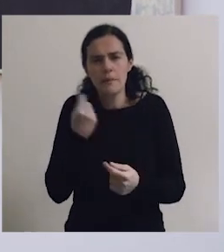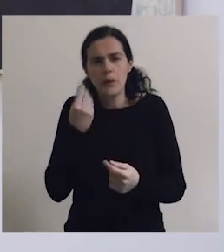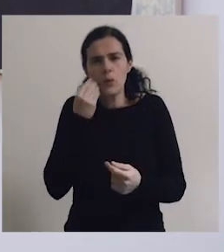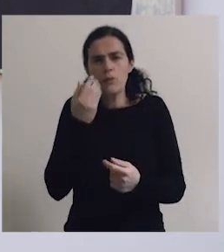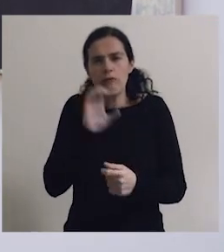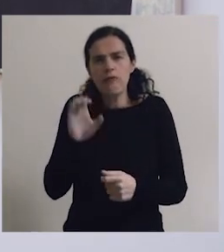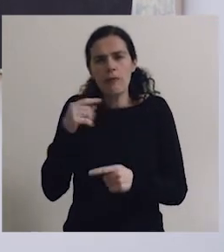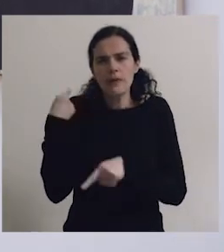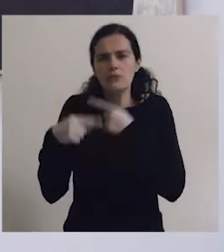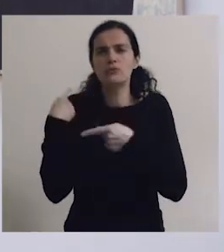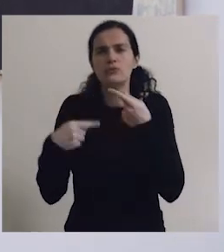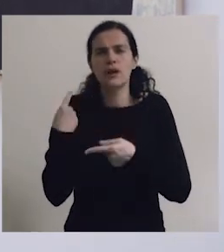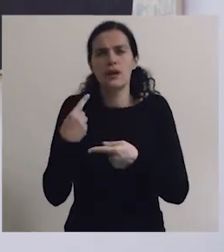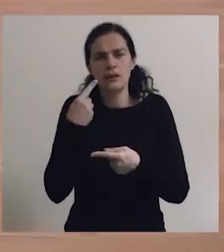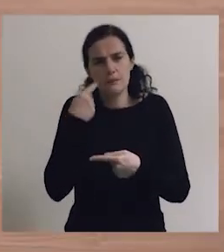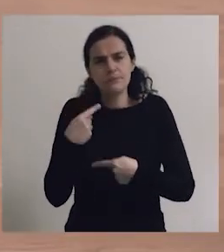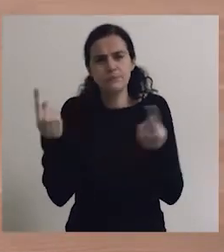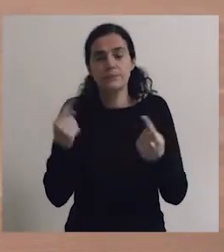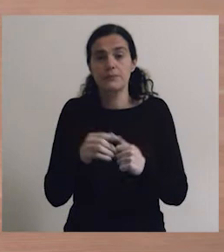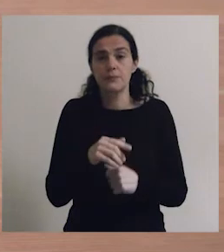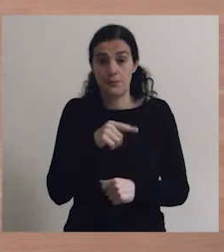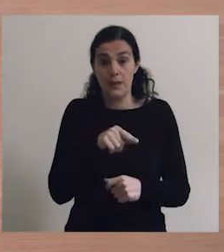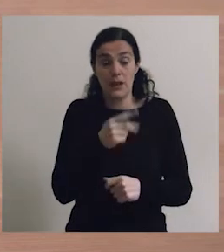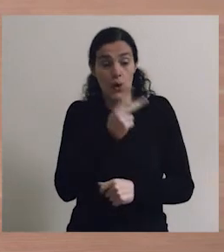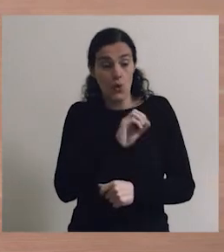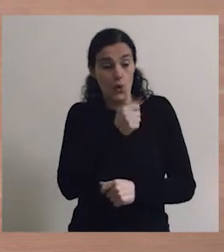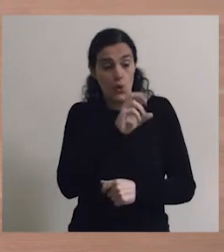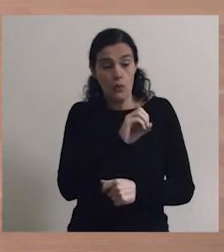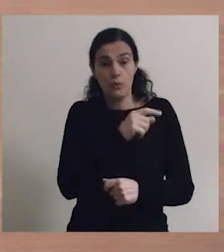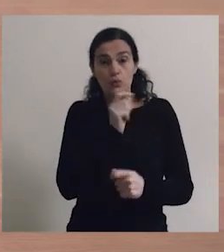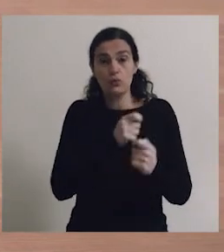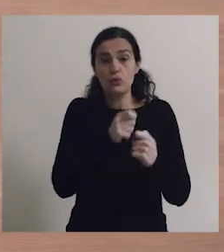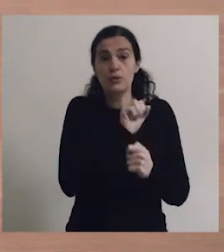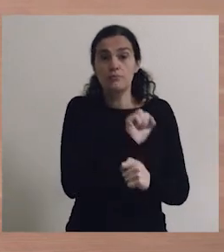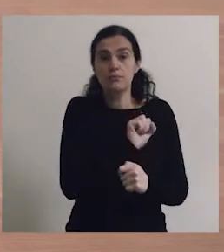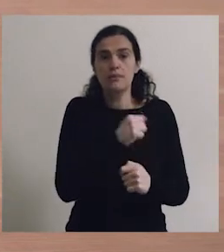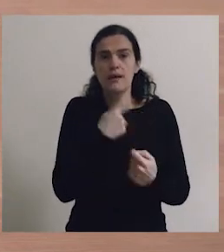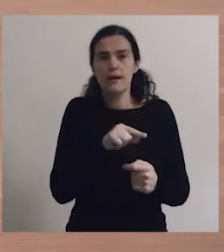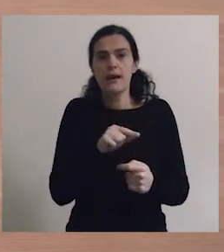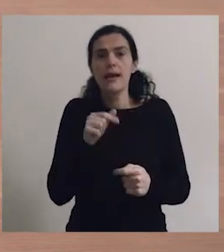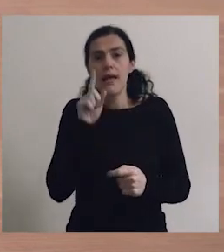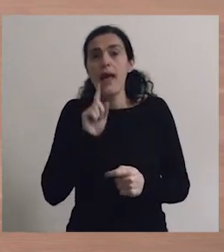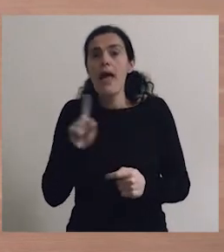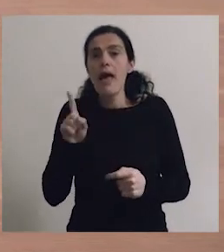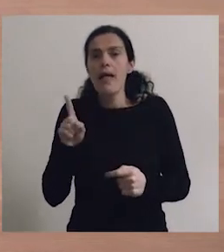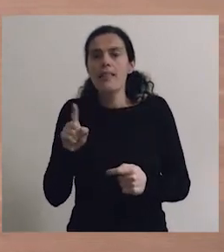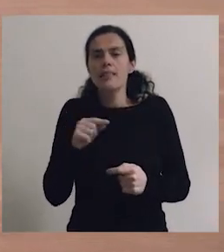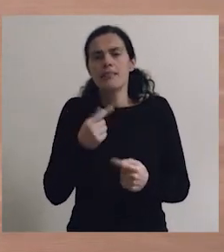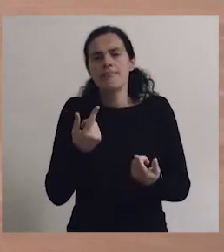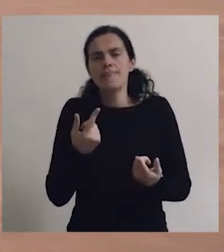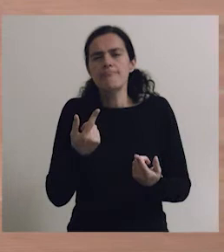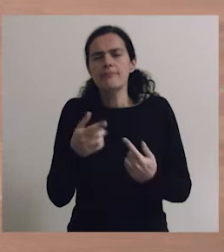and convention of representation. Somehow, with Kobro's sculpture here, Rebecca